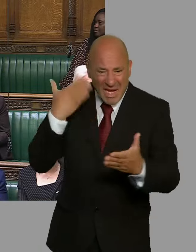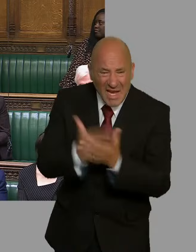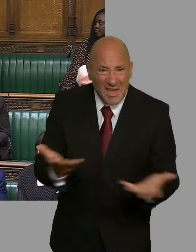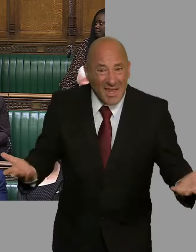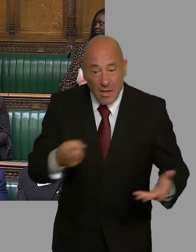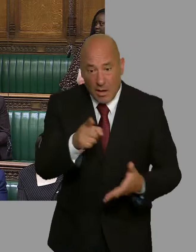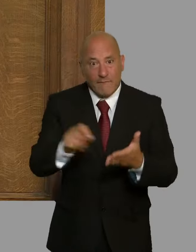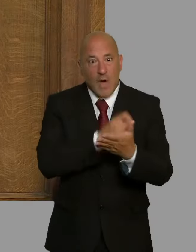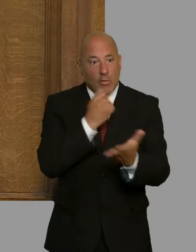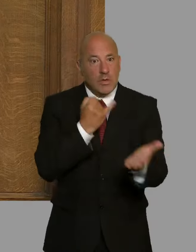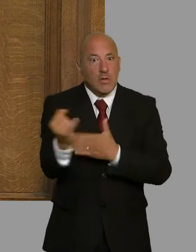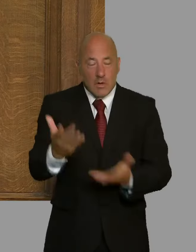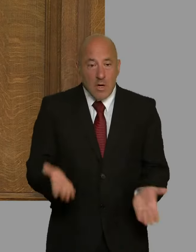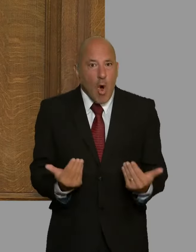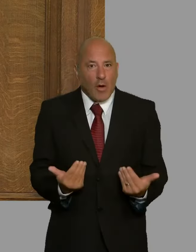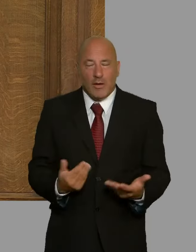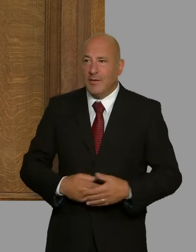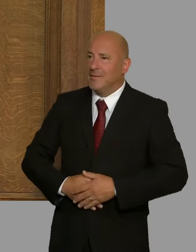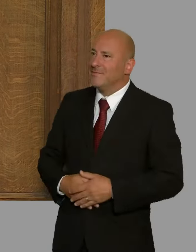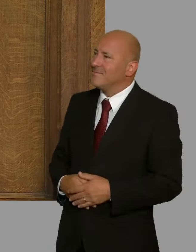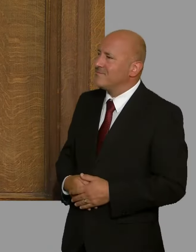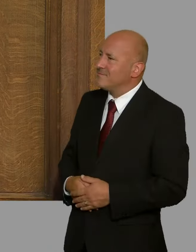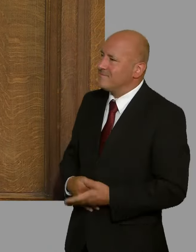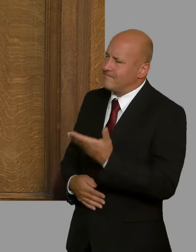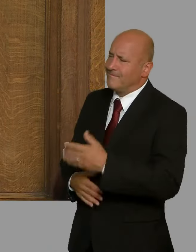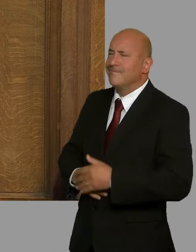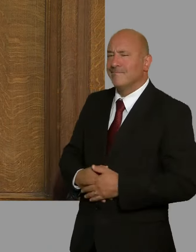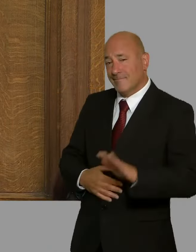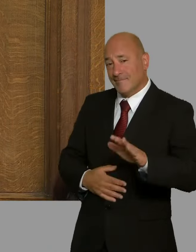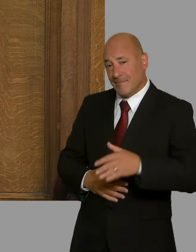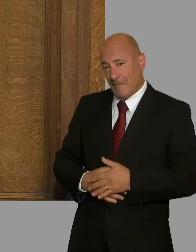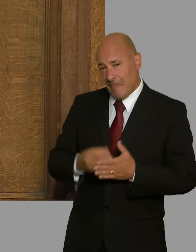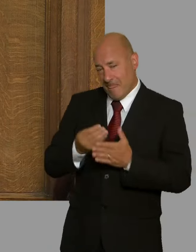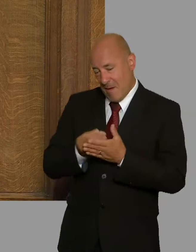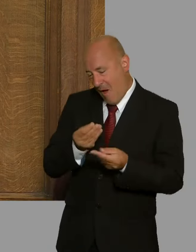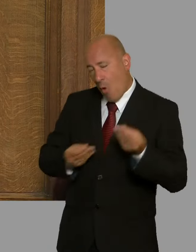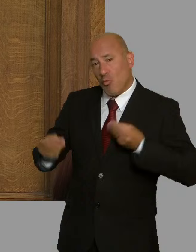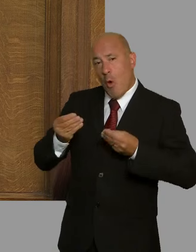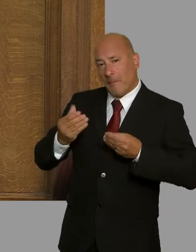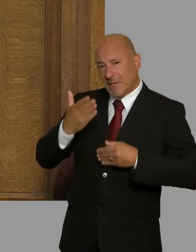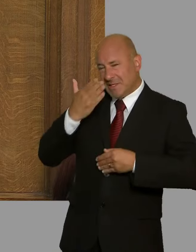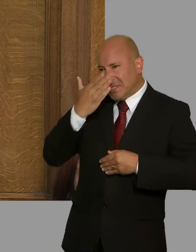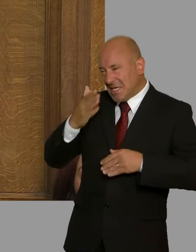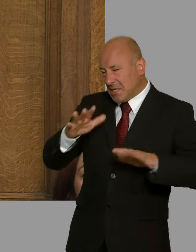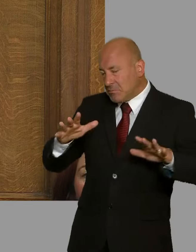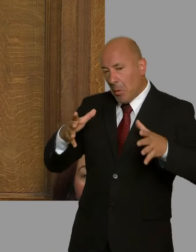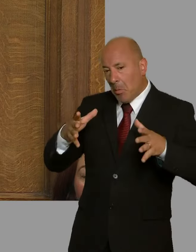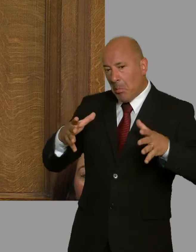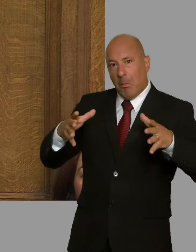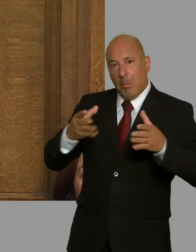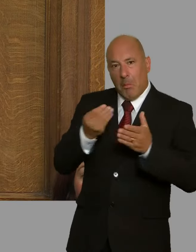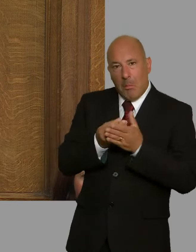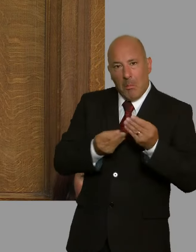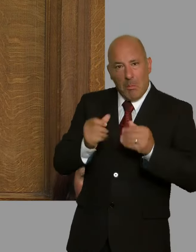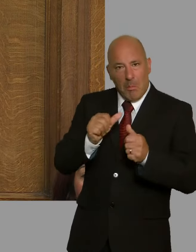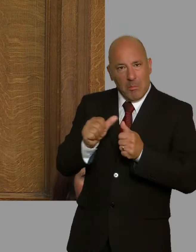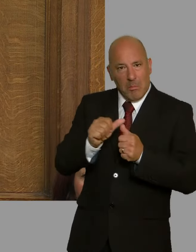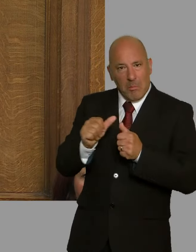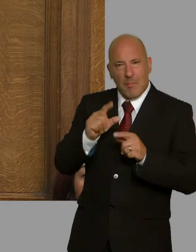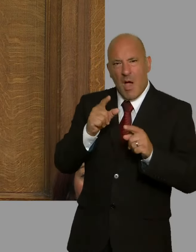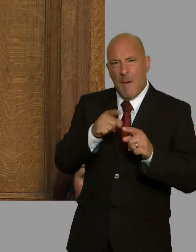living crisis. People in Luton who have worked hard all their lives, seeing their precious savings slip